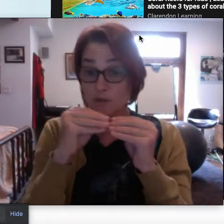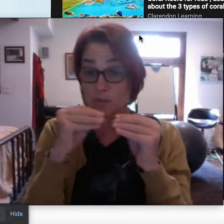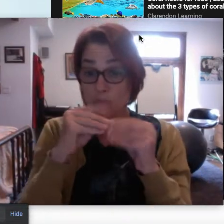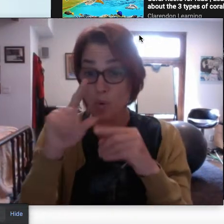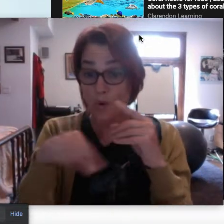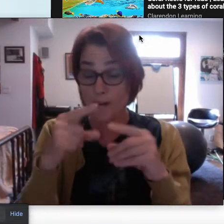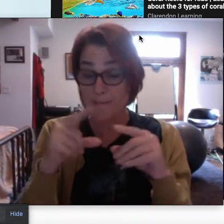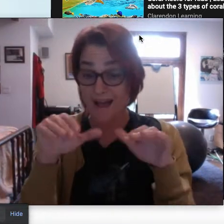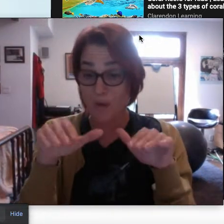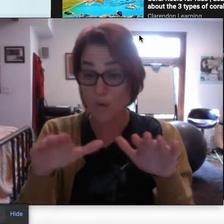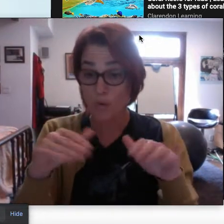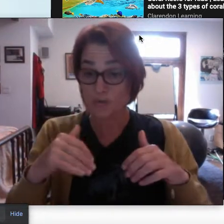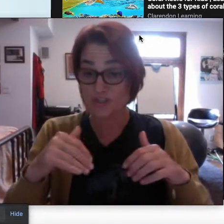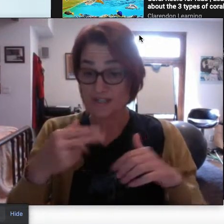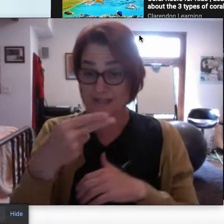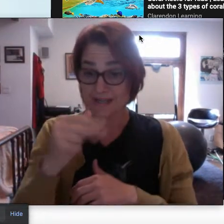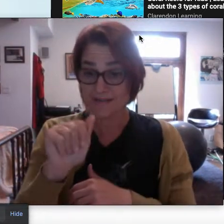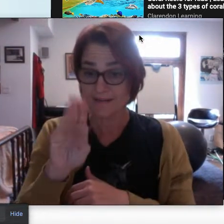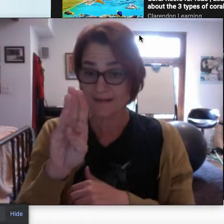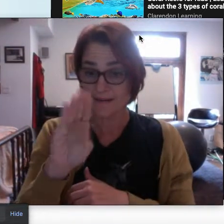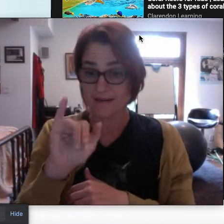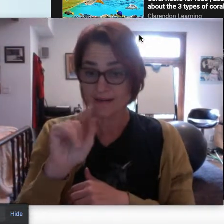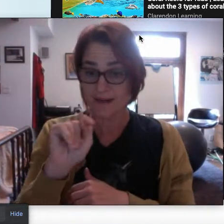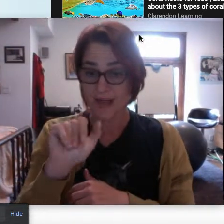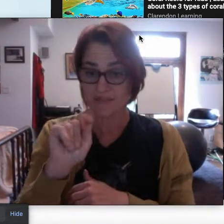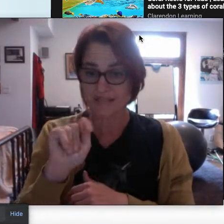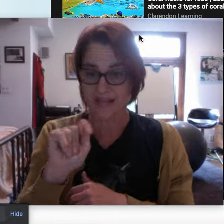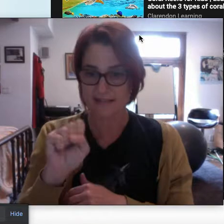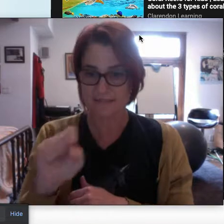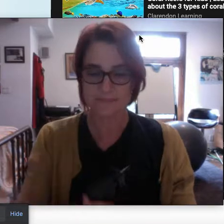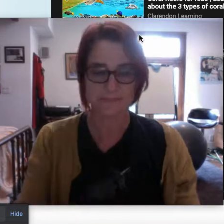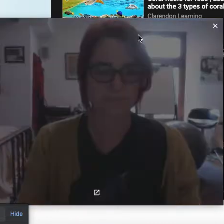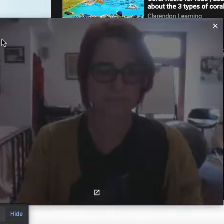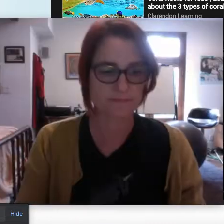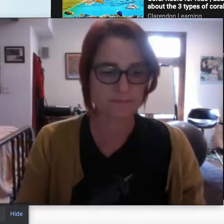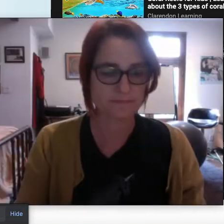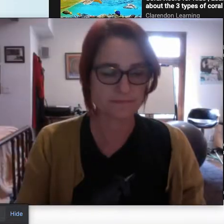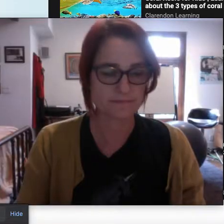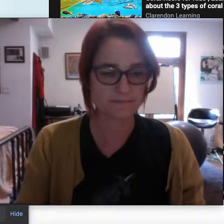Now we're going to learn more about ocean habitats.